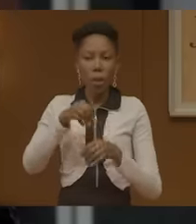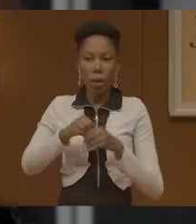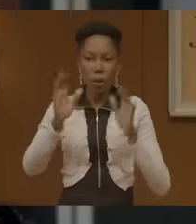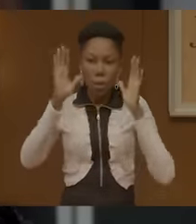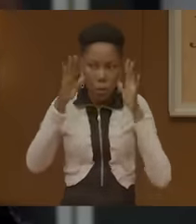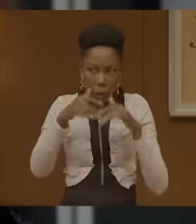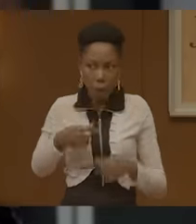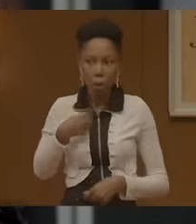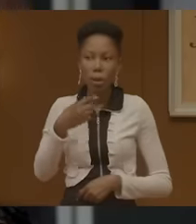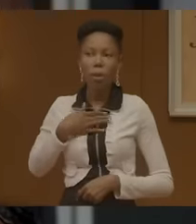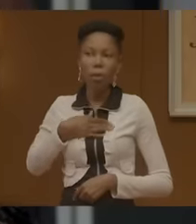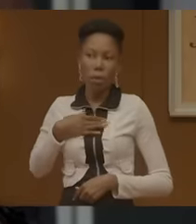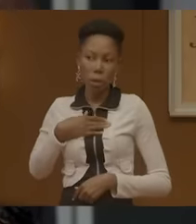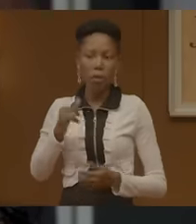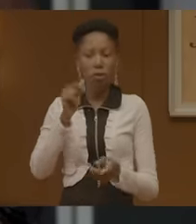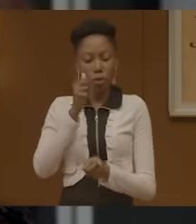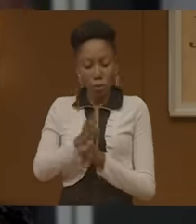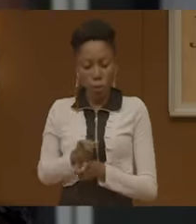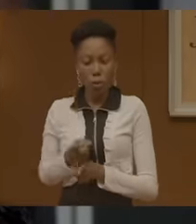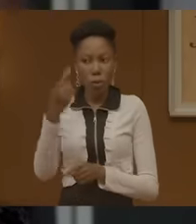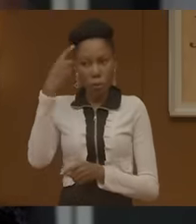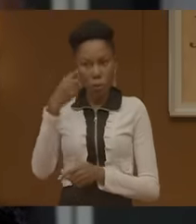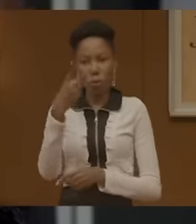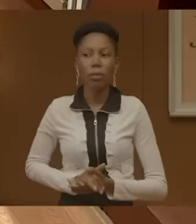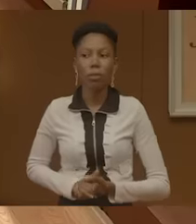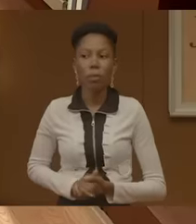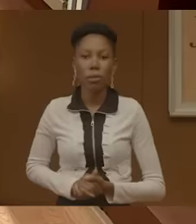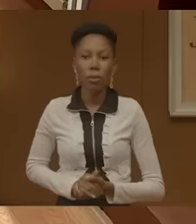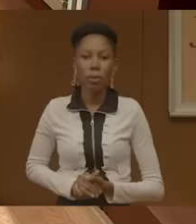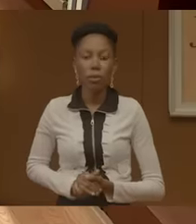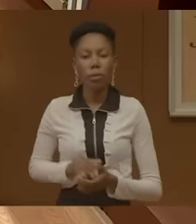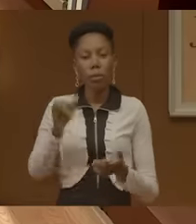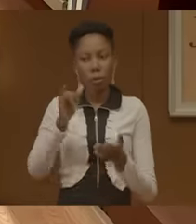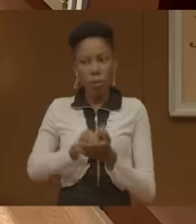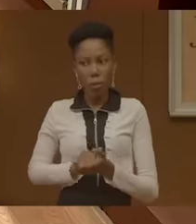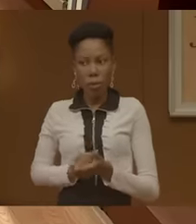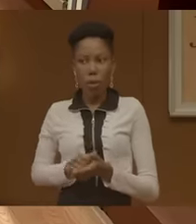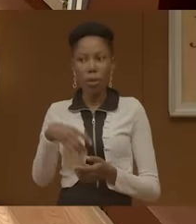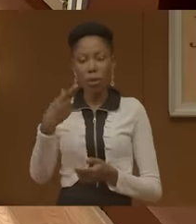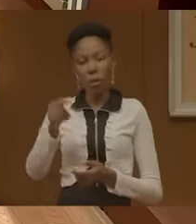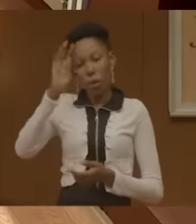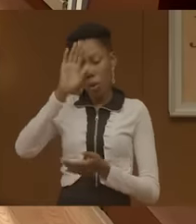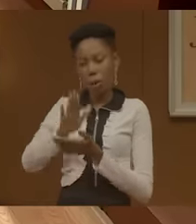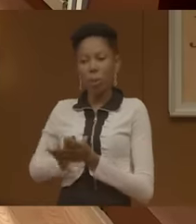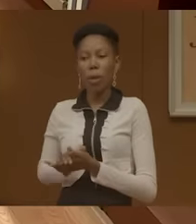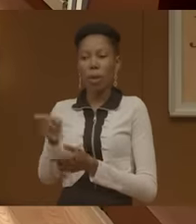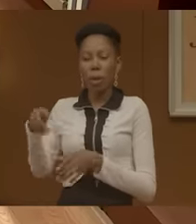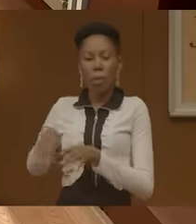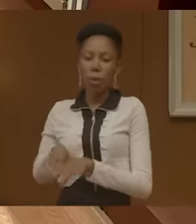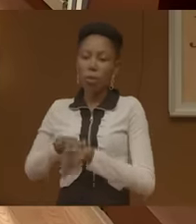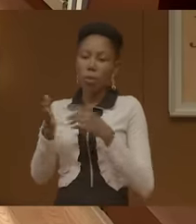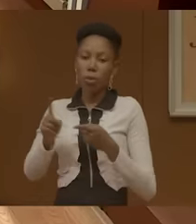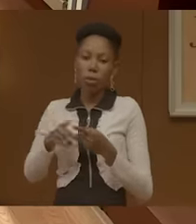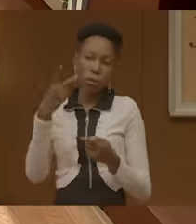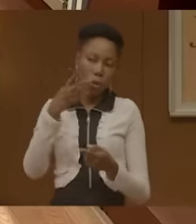will go and beg them that, please, I want this boy to stay with two people here for like 2 days. That the husband which I married said I doesn't want to see him.